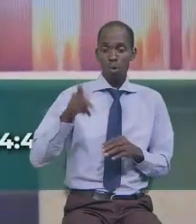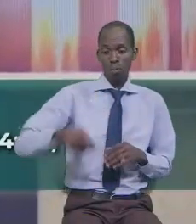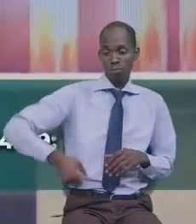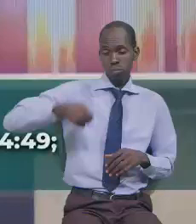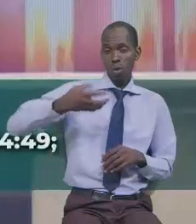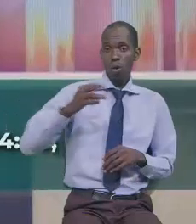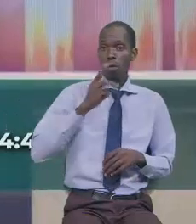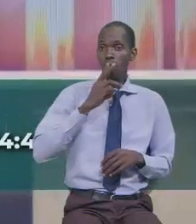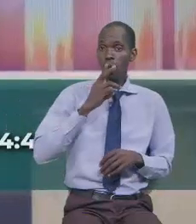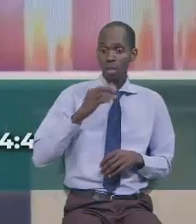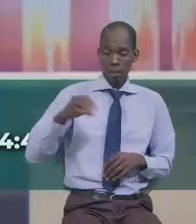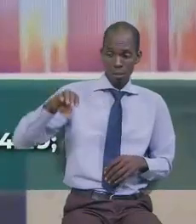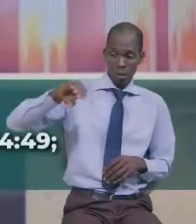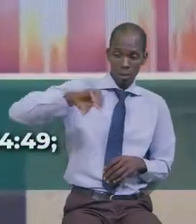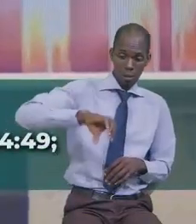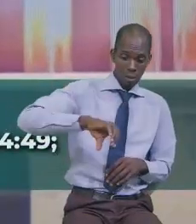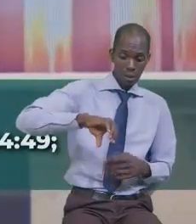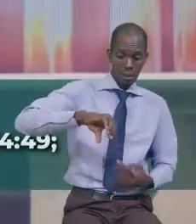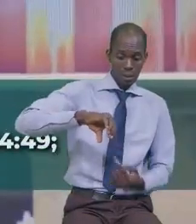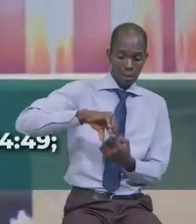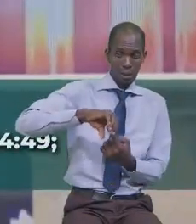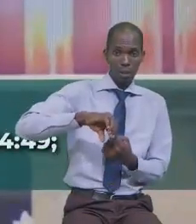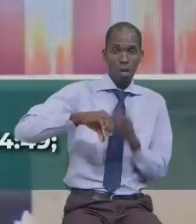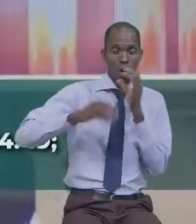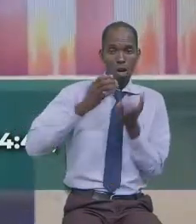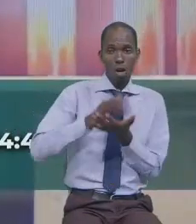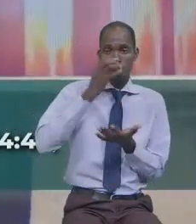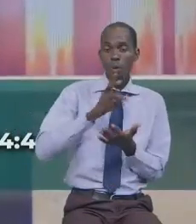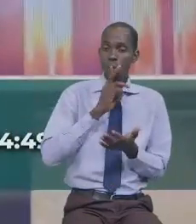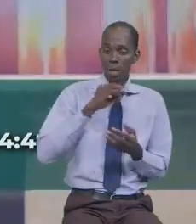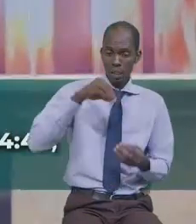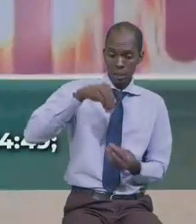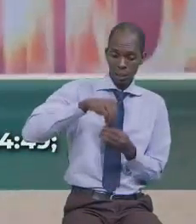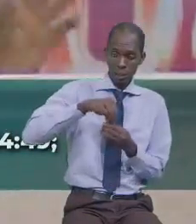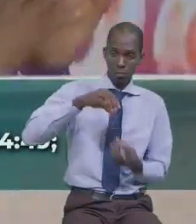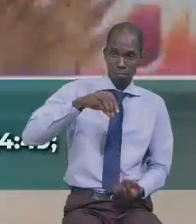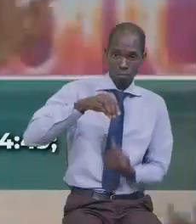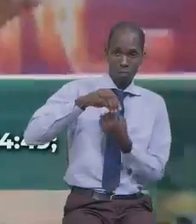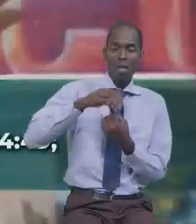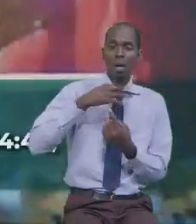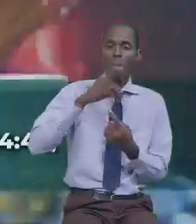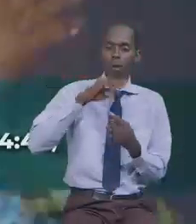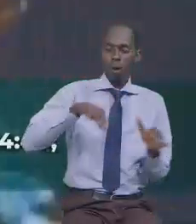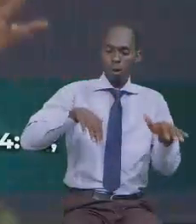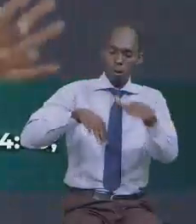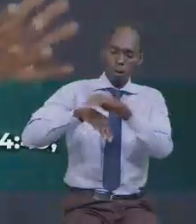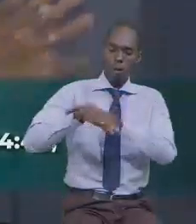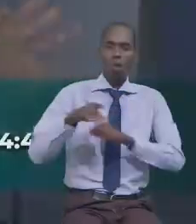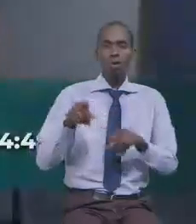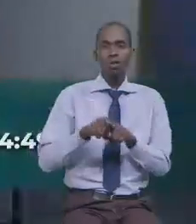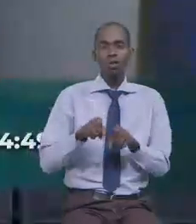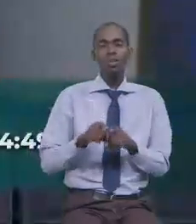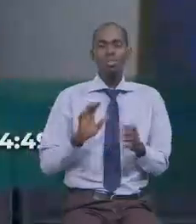will have water inside and water all around. That's what it does when